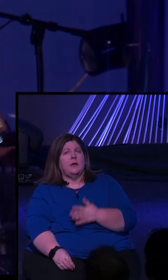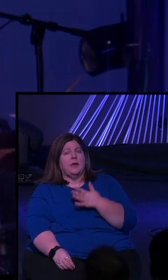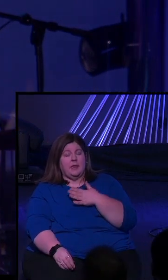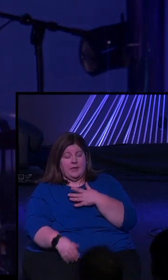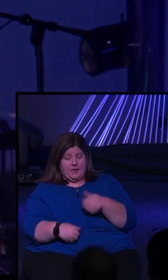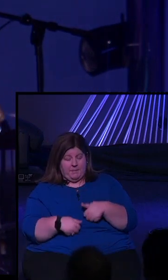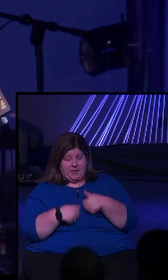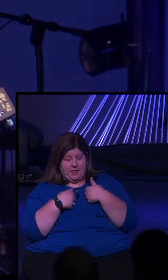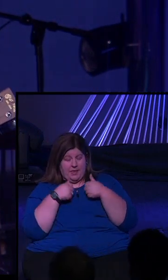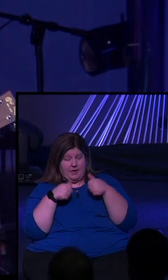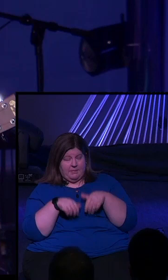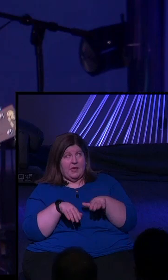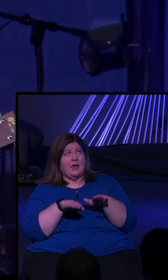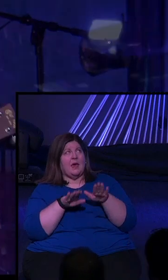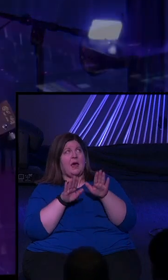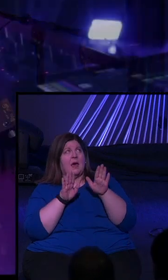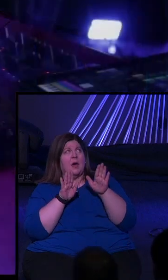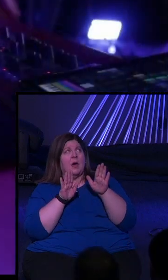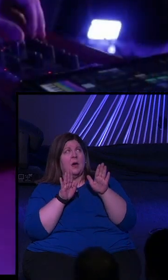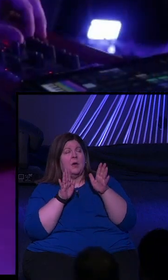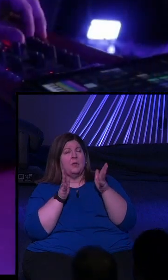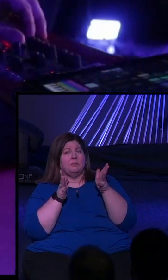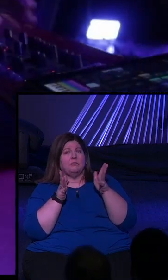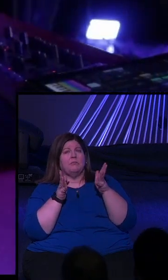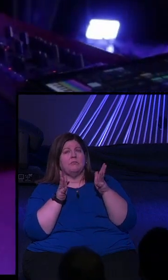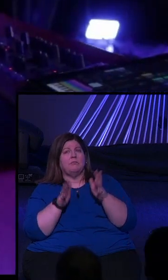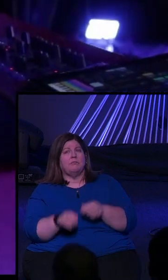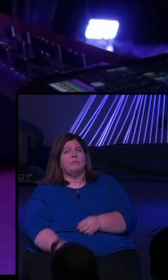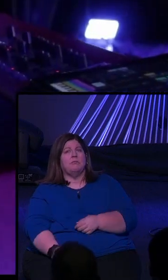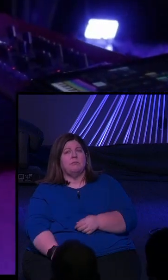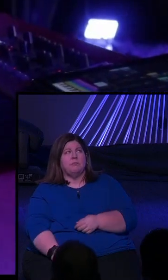Here I lay my life down,